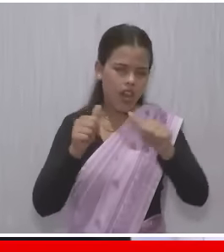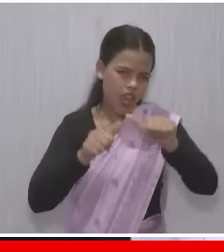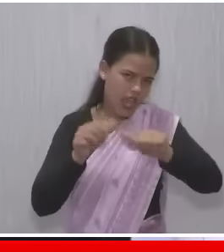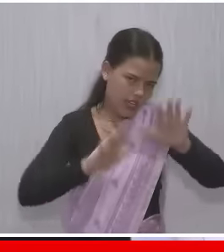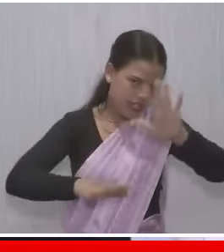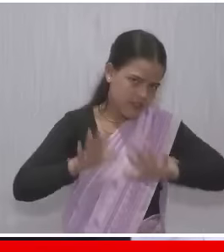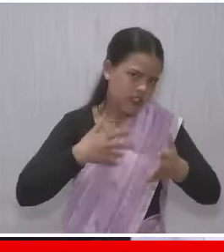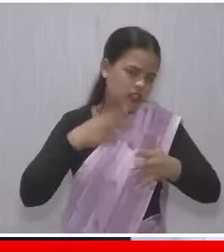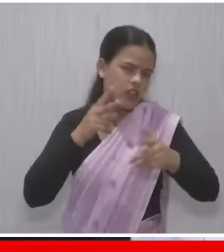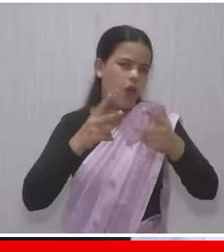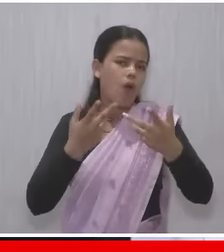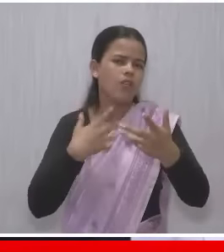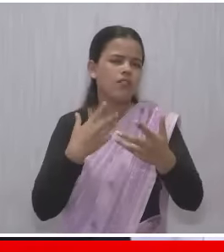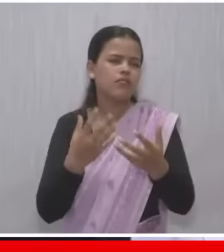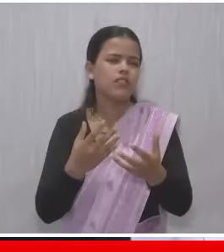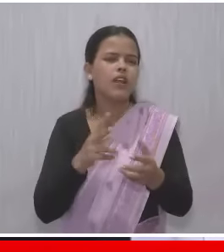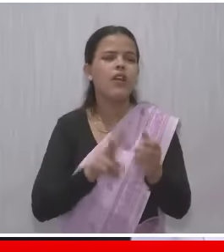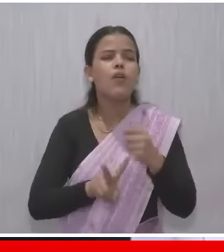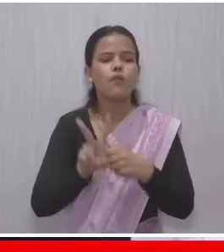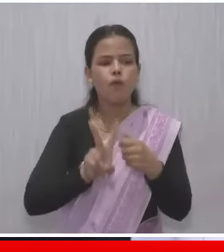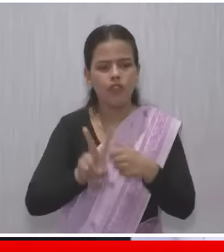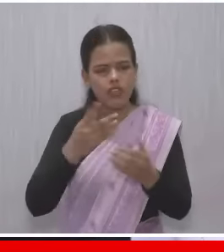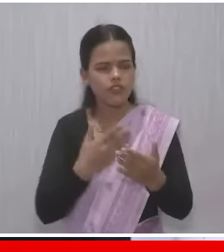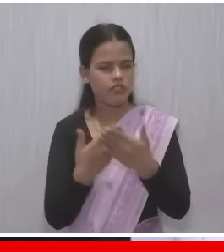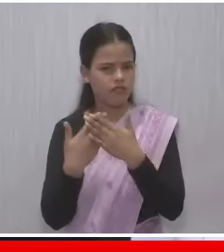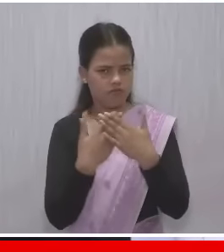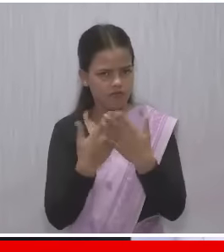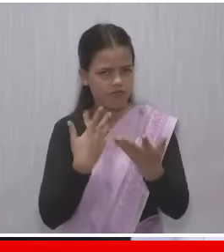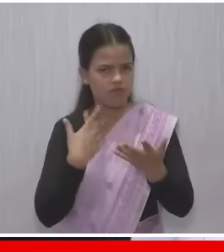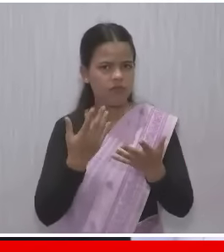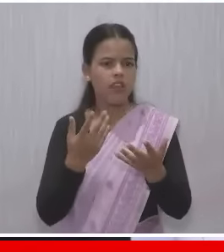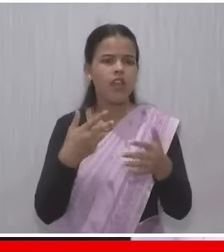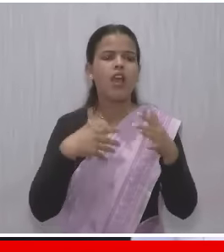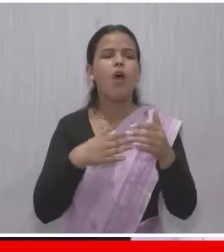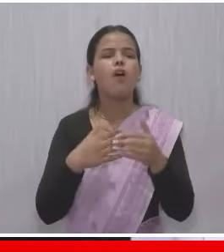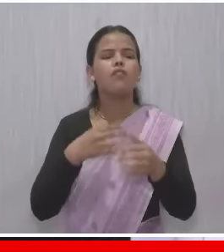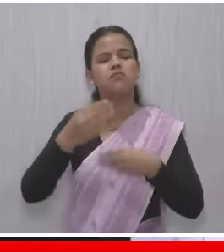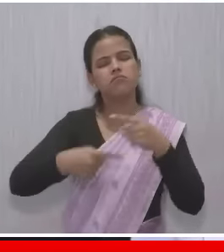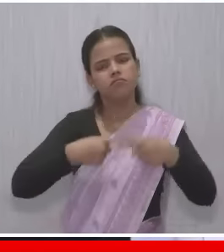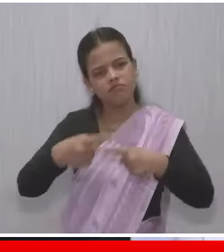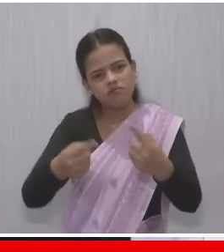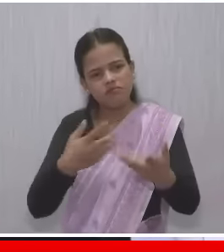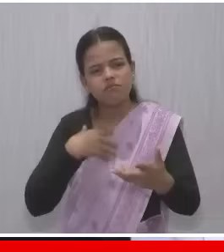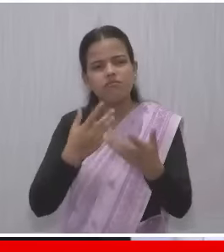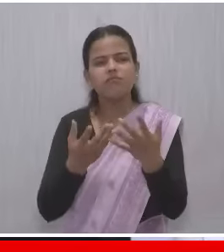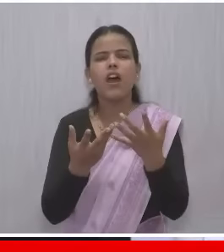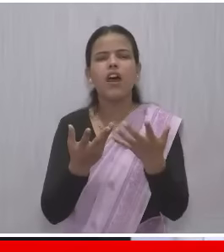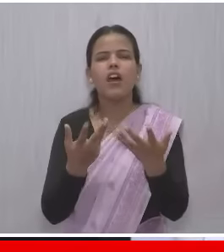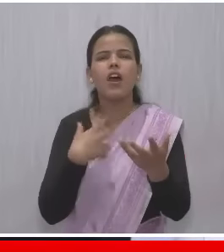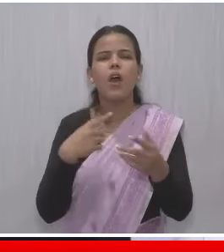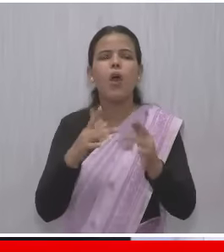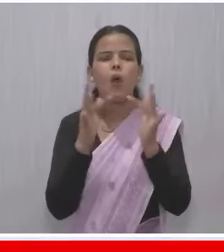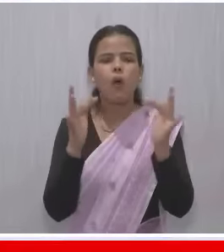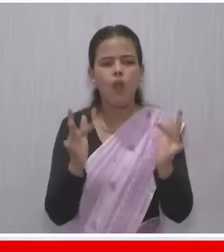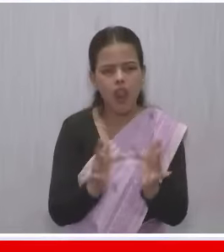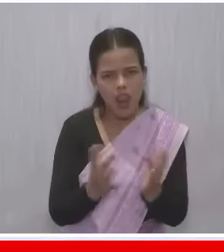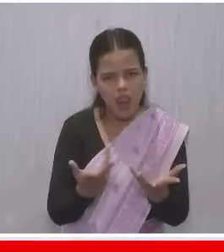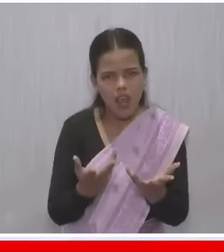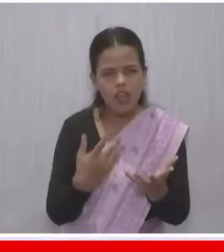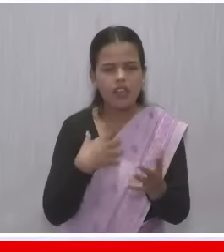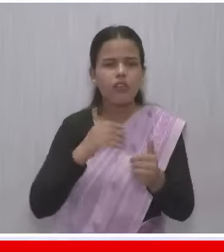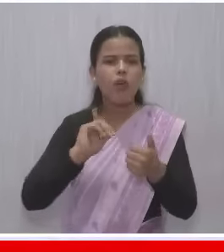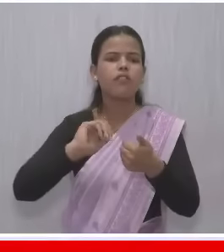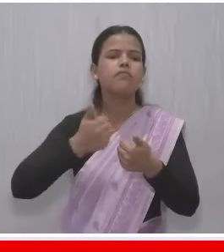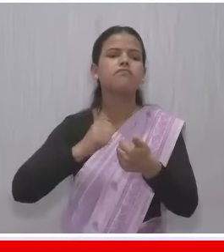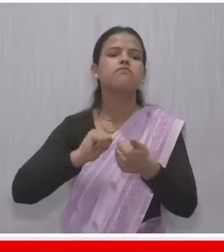education, creating dedicated career guidance cells, regular follow-ups through online mentoring, and